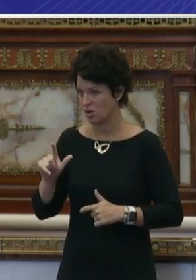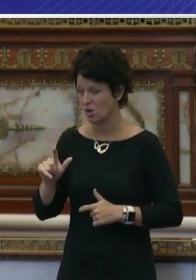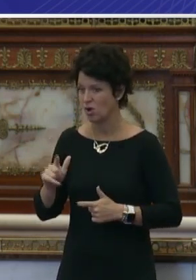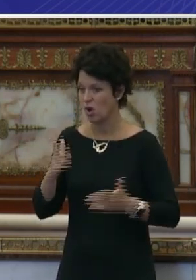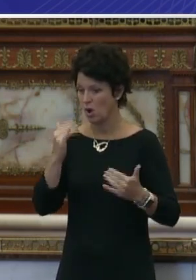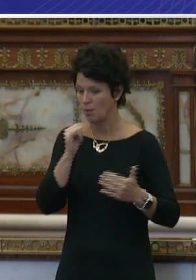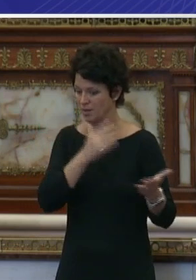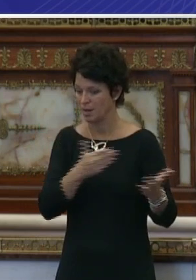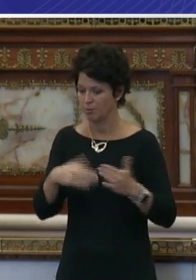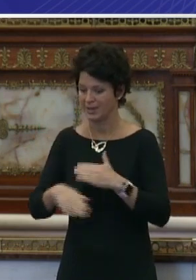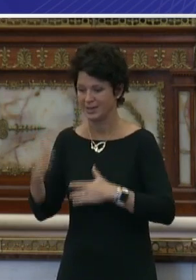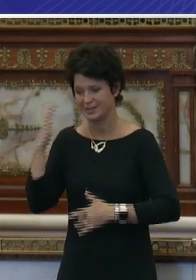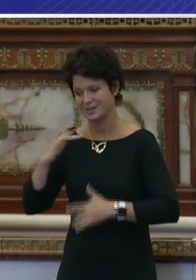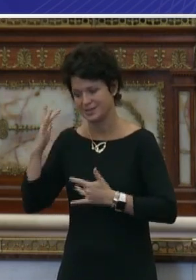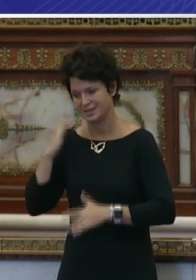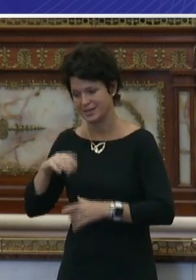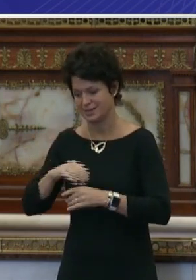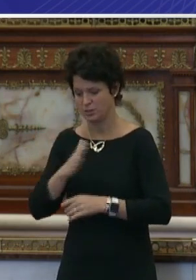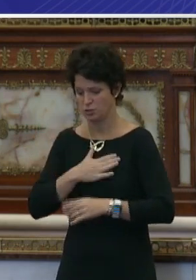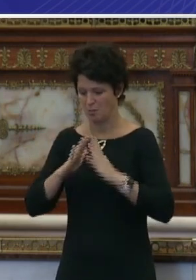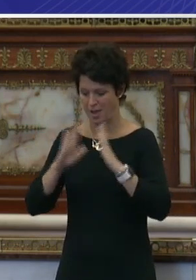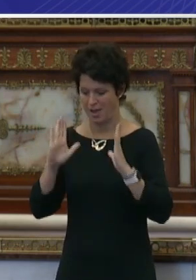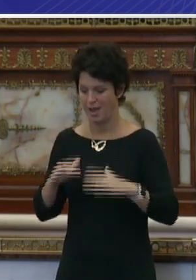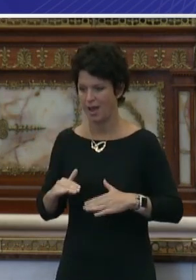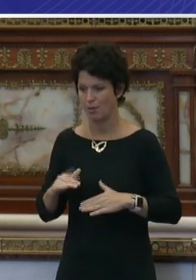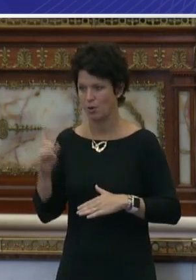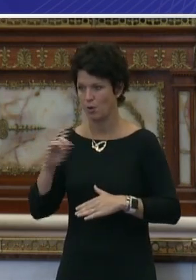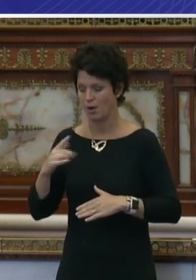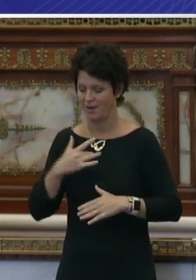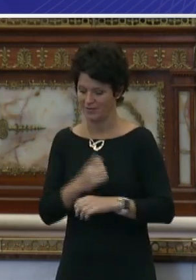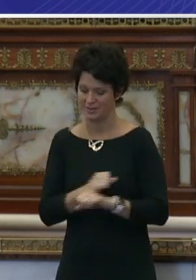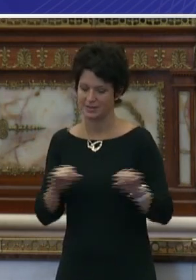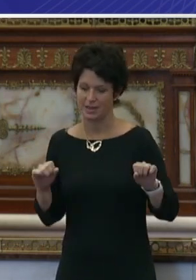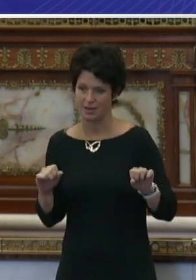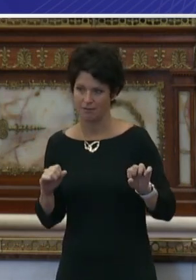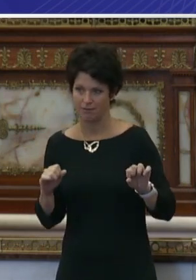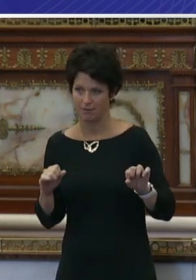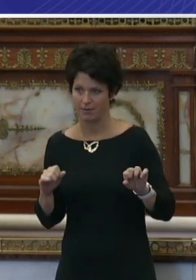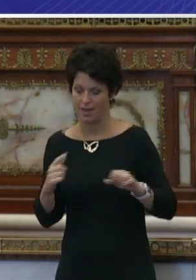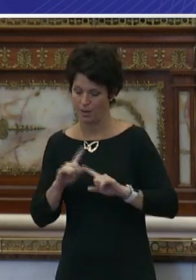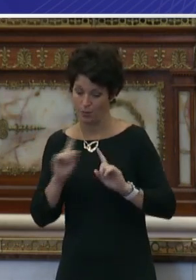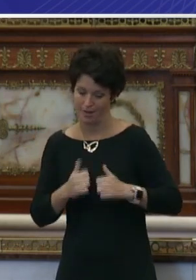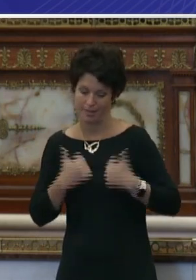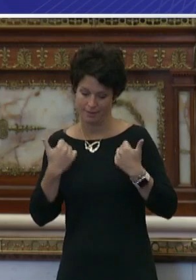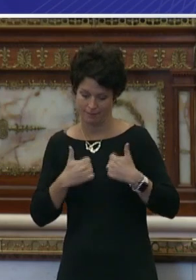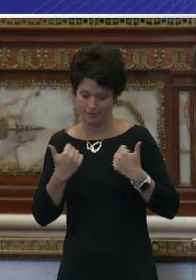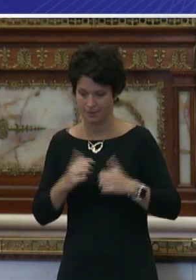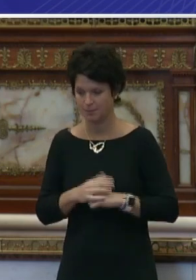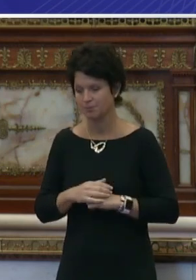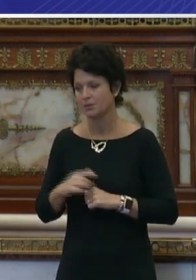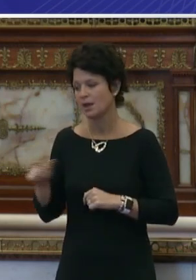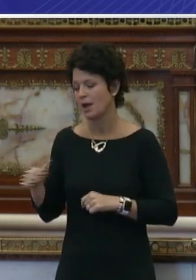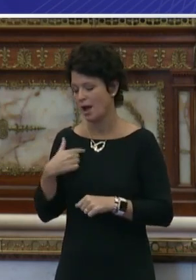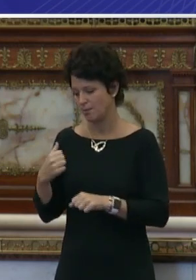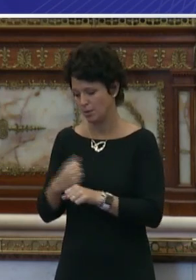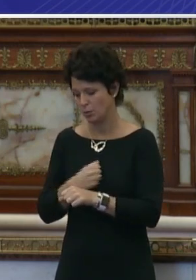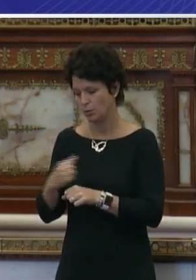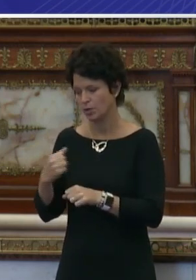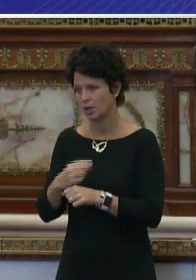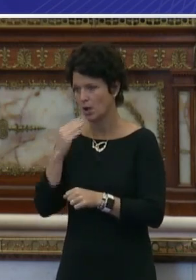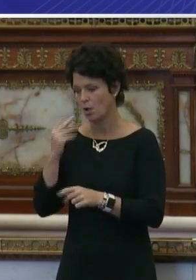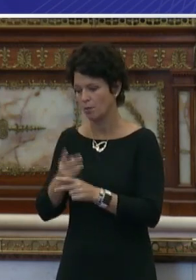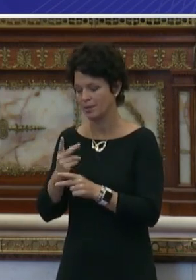not bringing a disease into your home where you feel safe at and living. I've been working and being